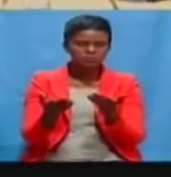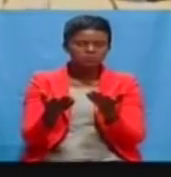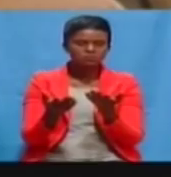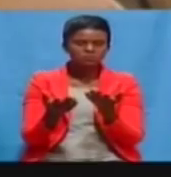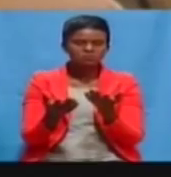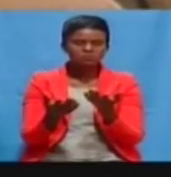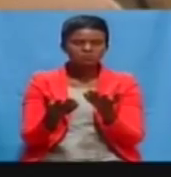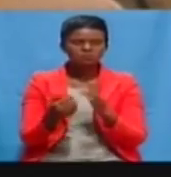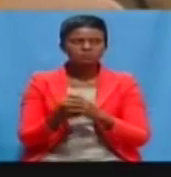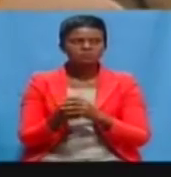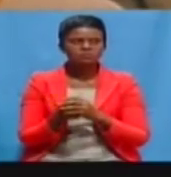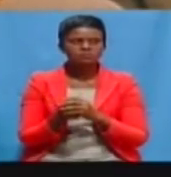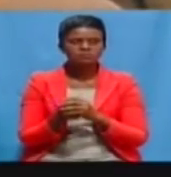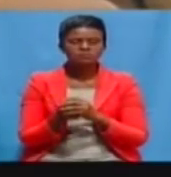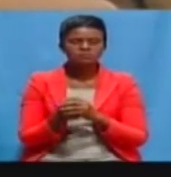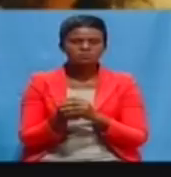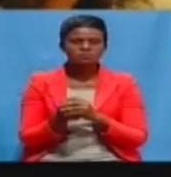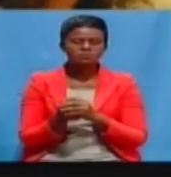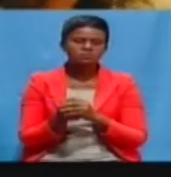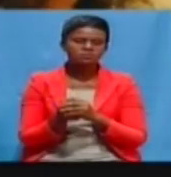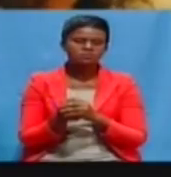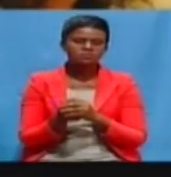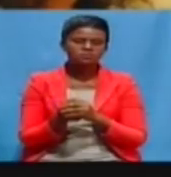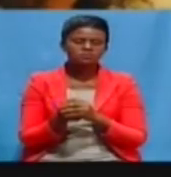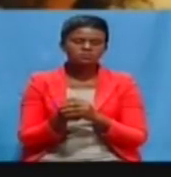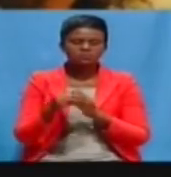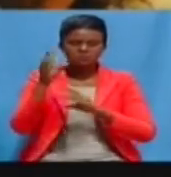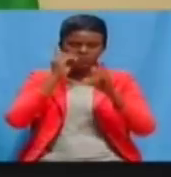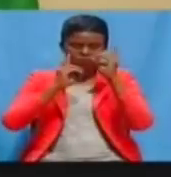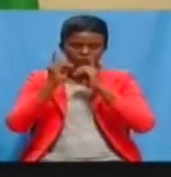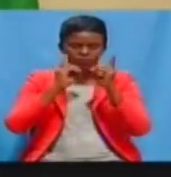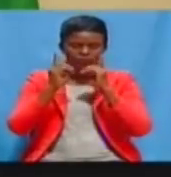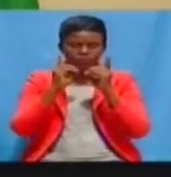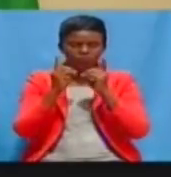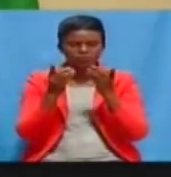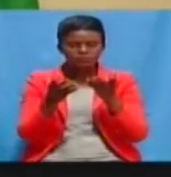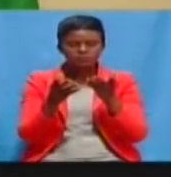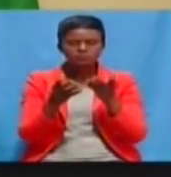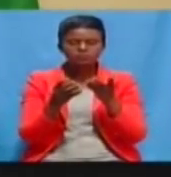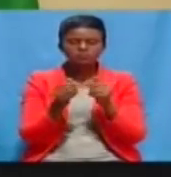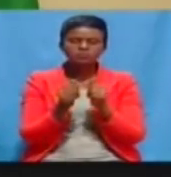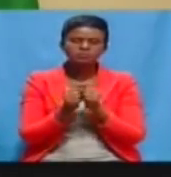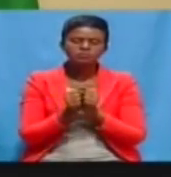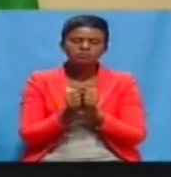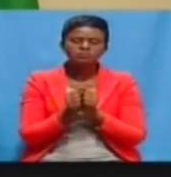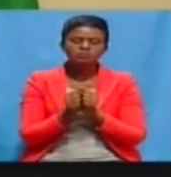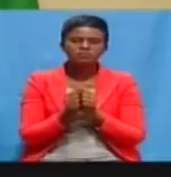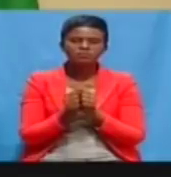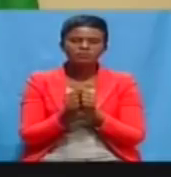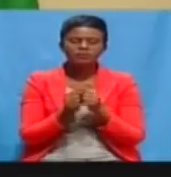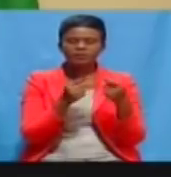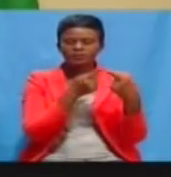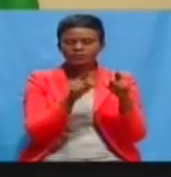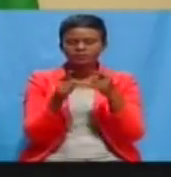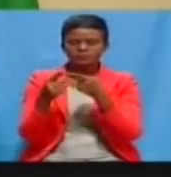that our bilateral dialogue should also give us the chance to discuss together some of the key challenges faced by the region,